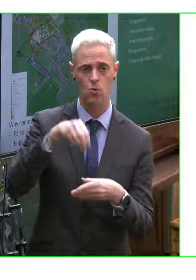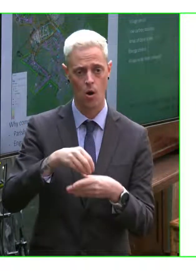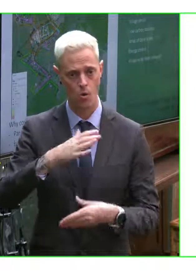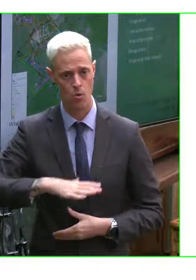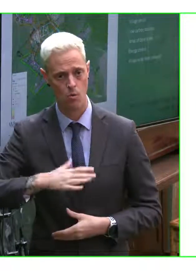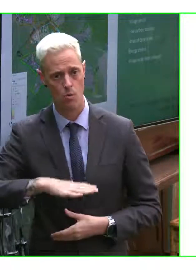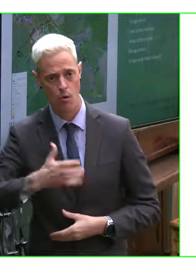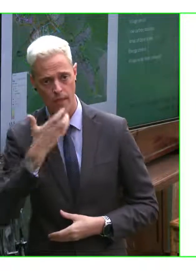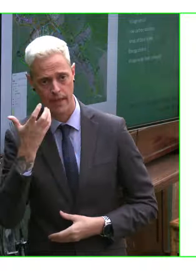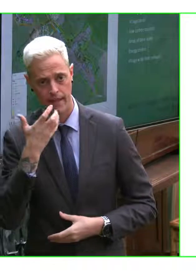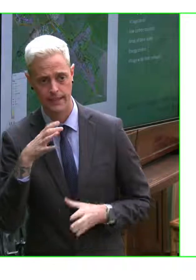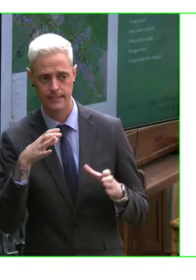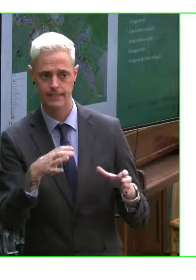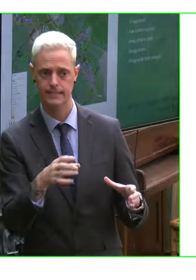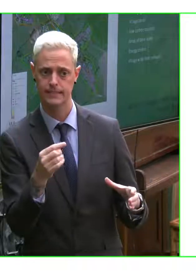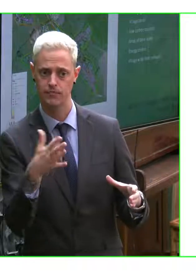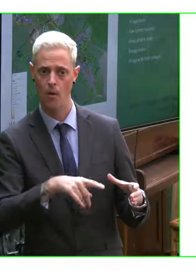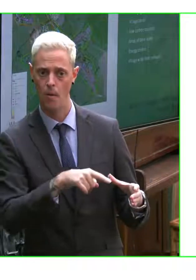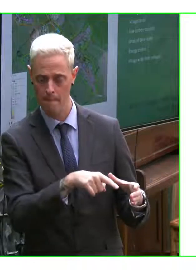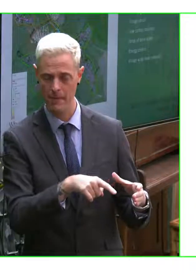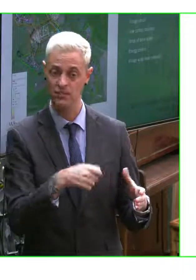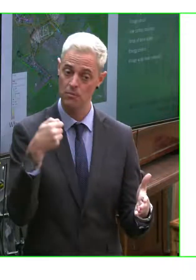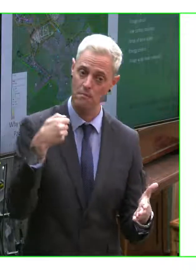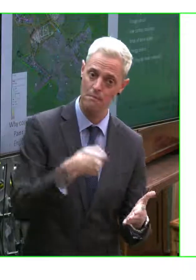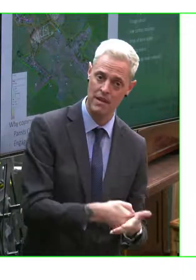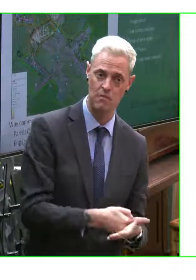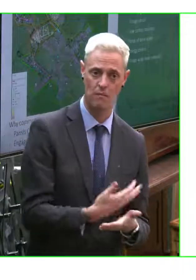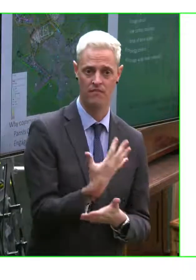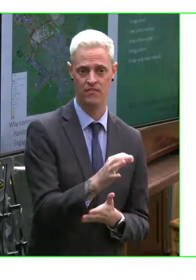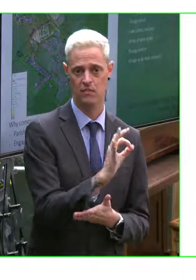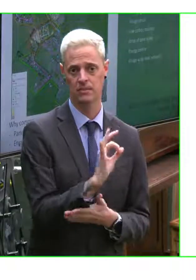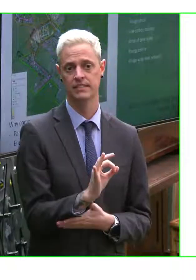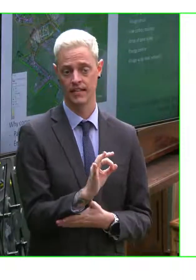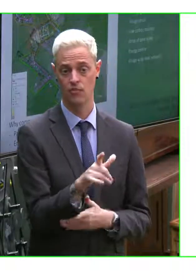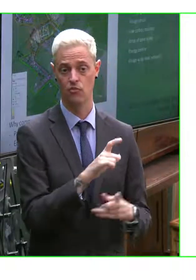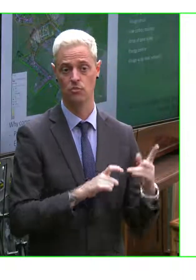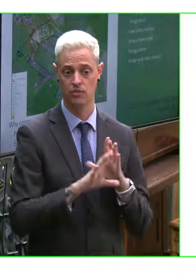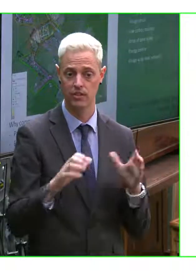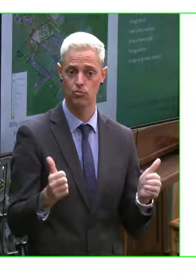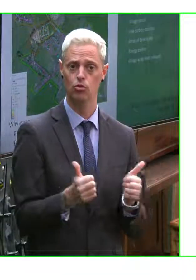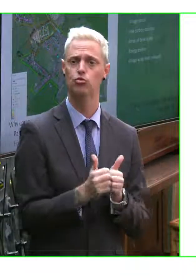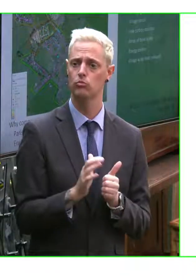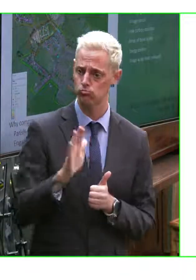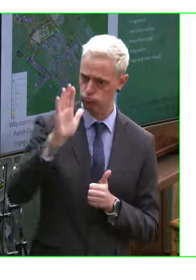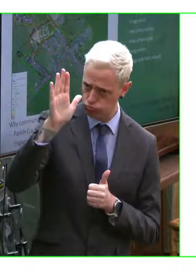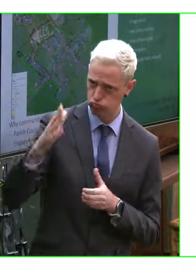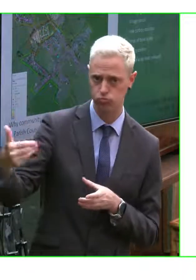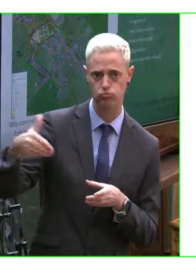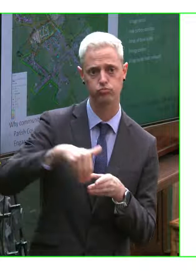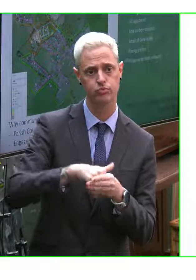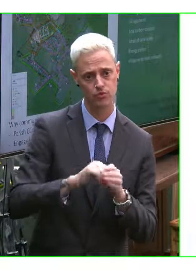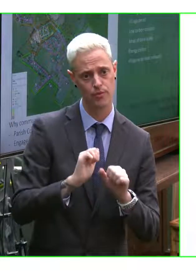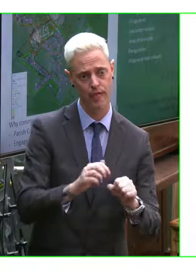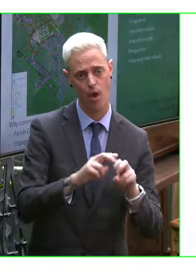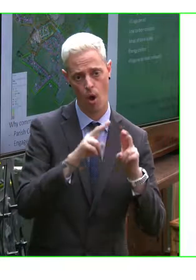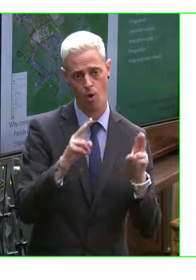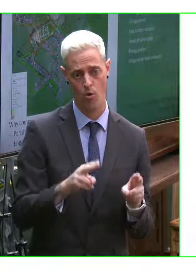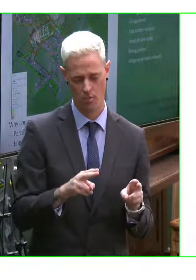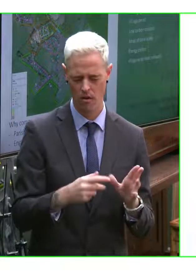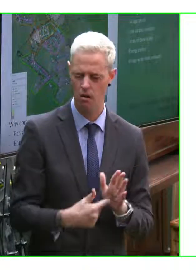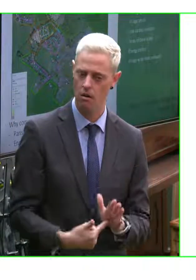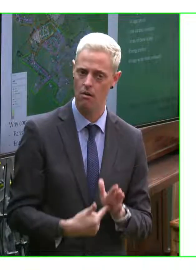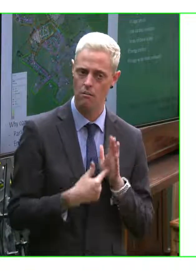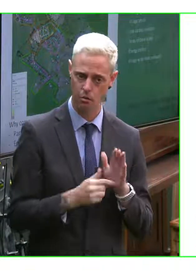that heat. So you need at least 50% of that community to agree to have that heat coming into their home. So that's a key part